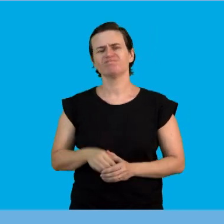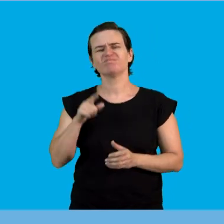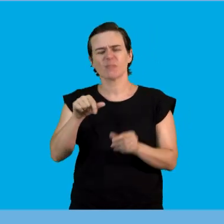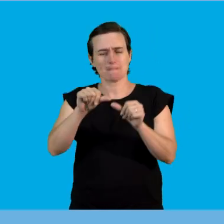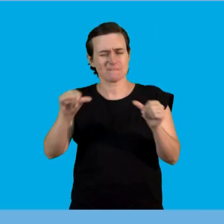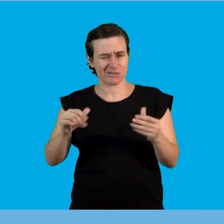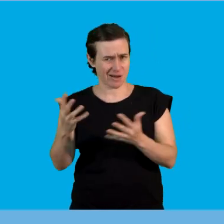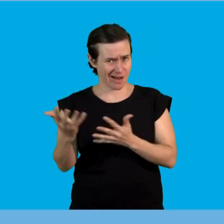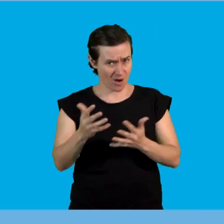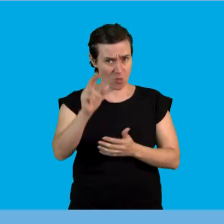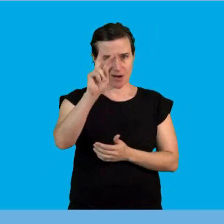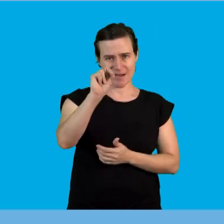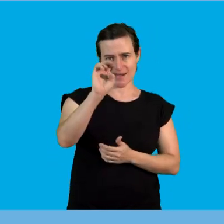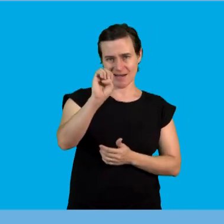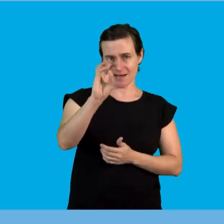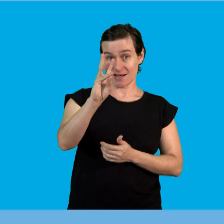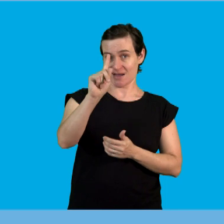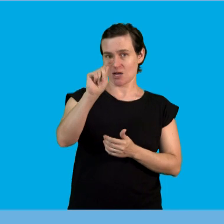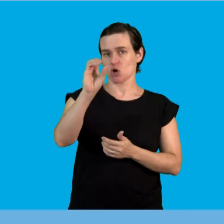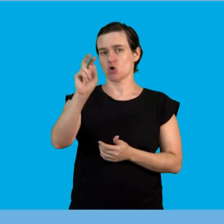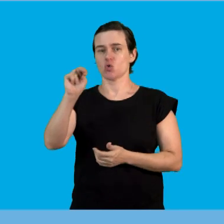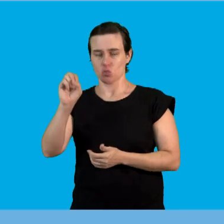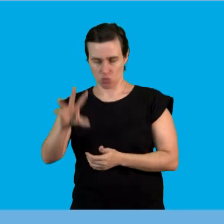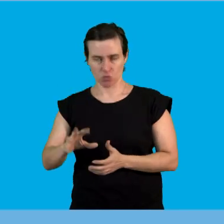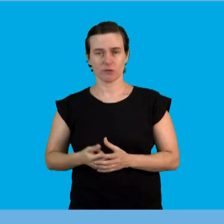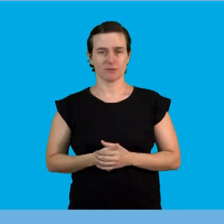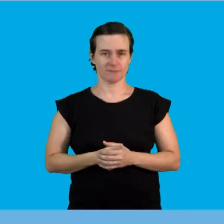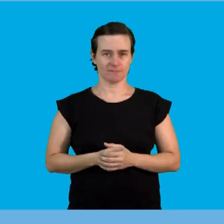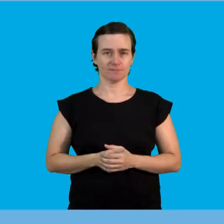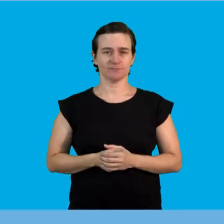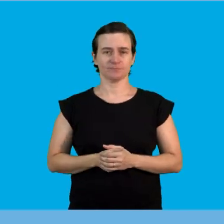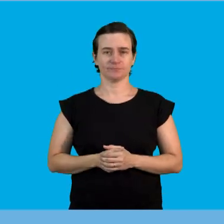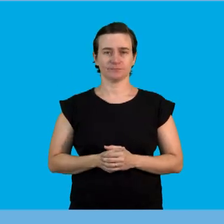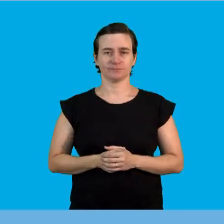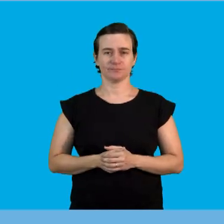measured in newtons. So it is measured in newtons.